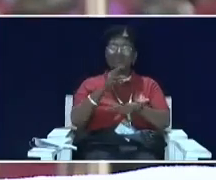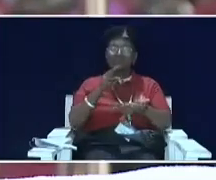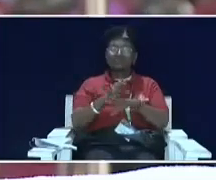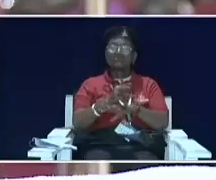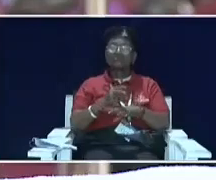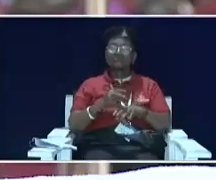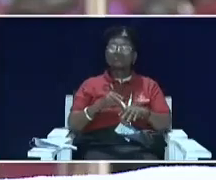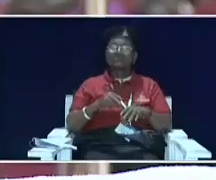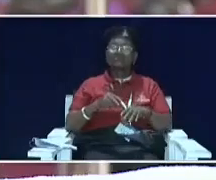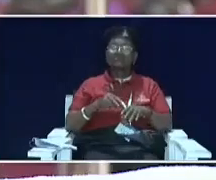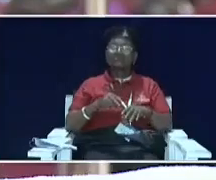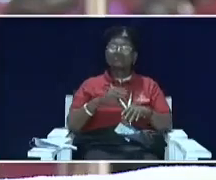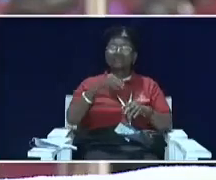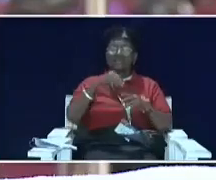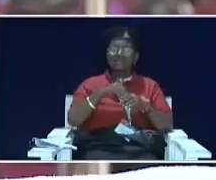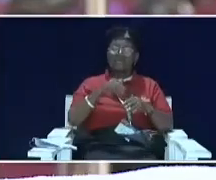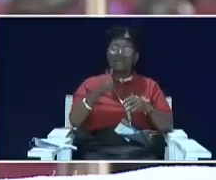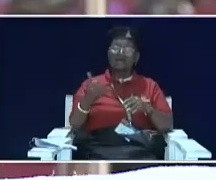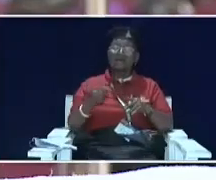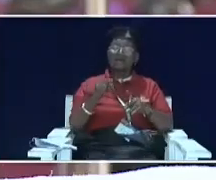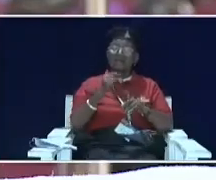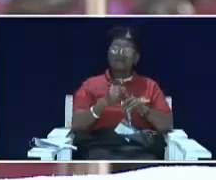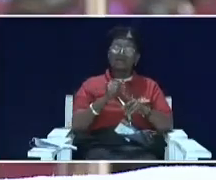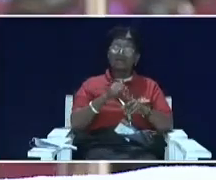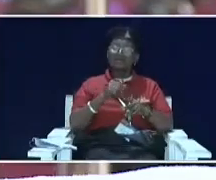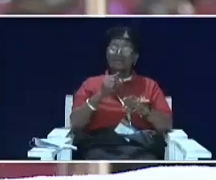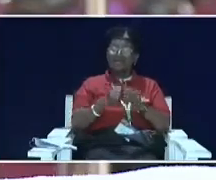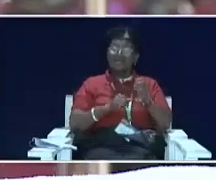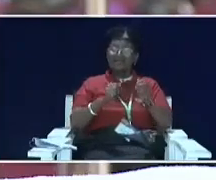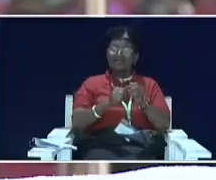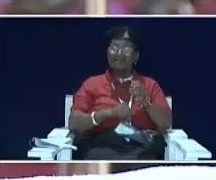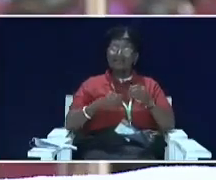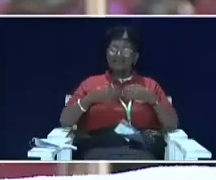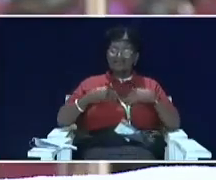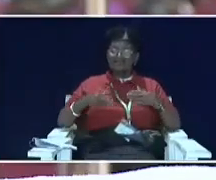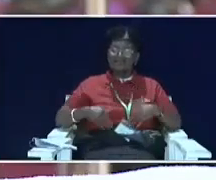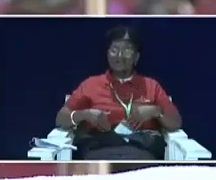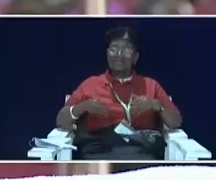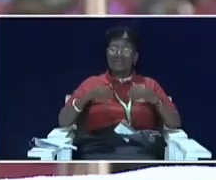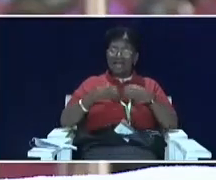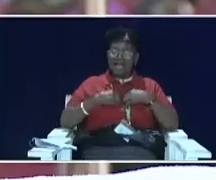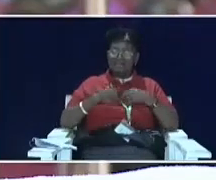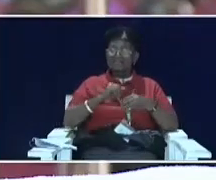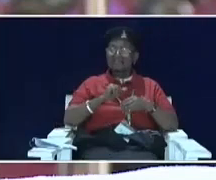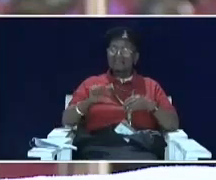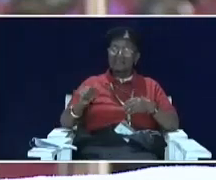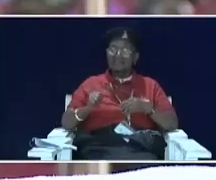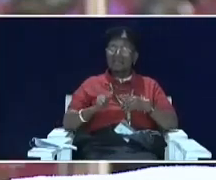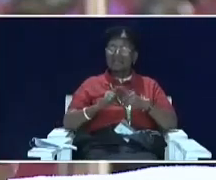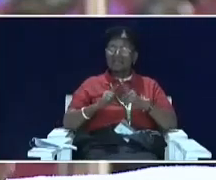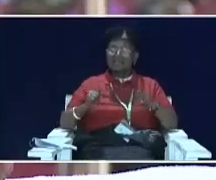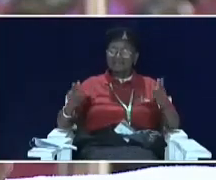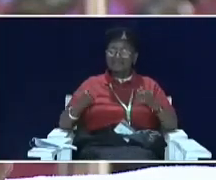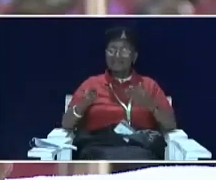In other words, everybody has a potential for greatness.